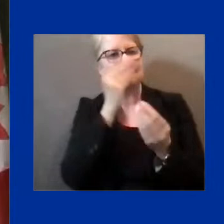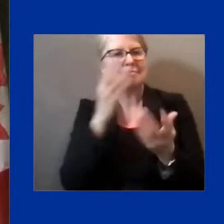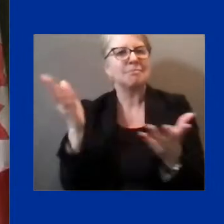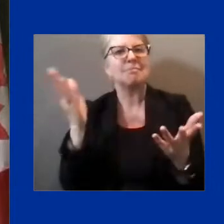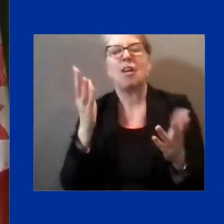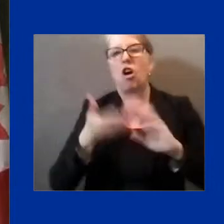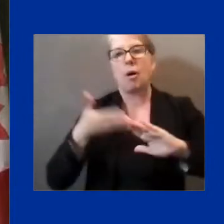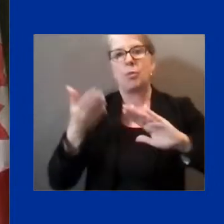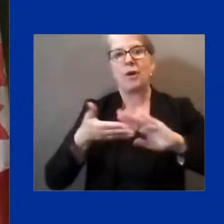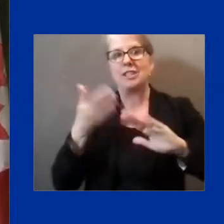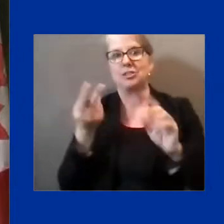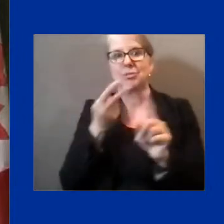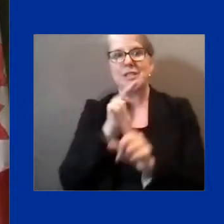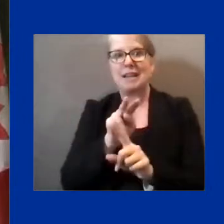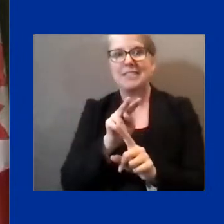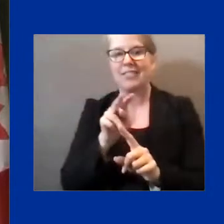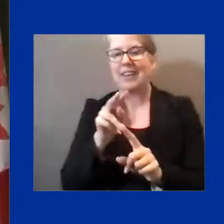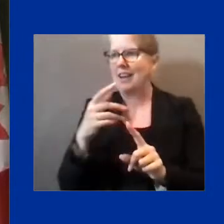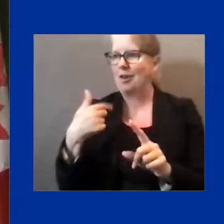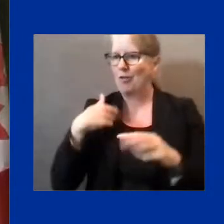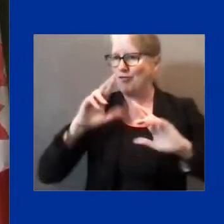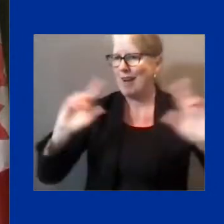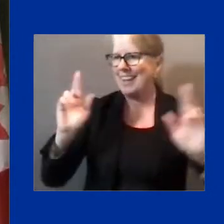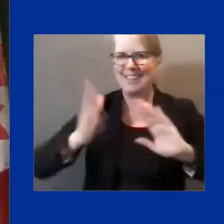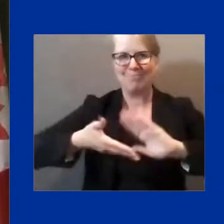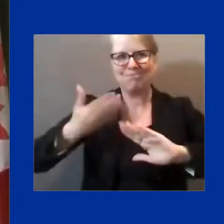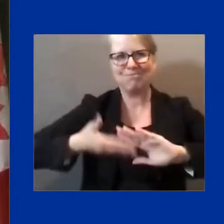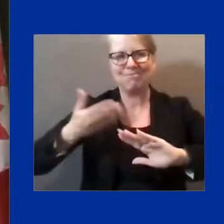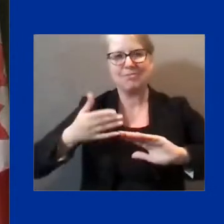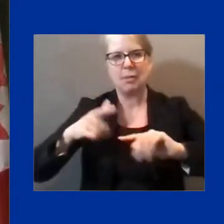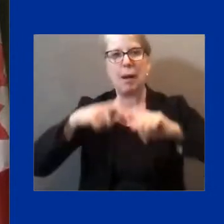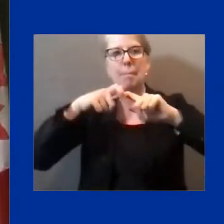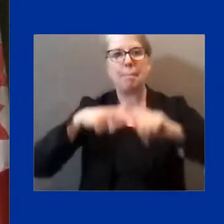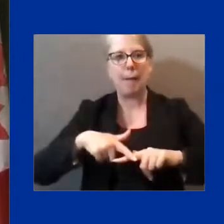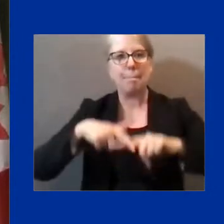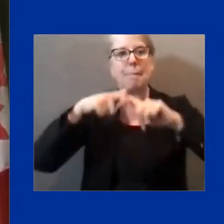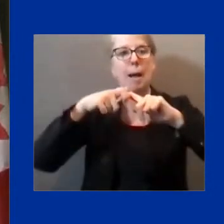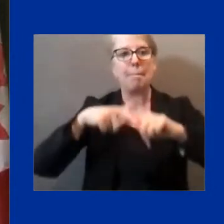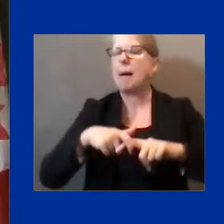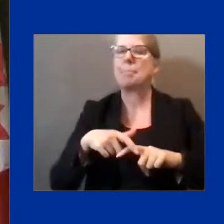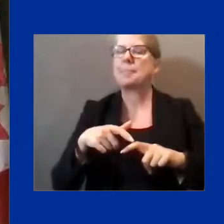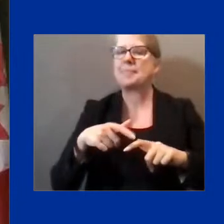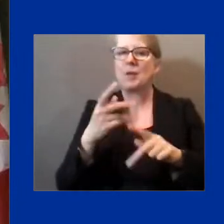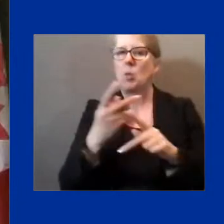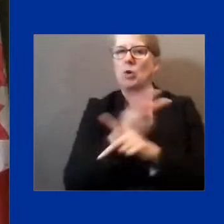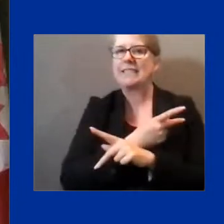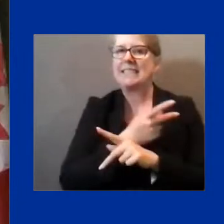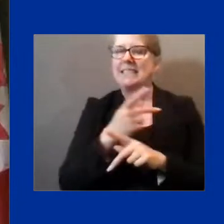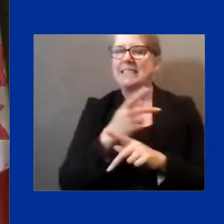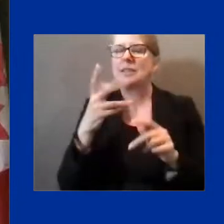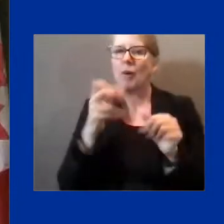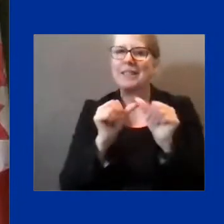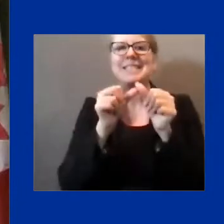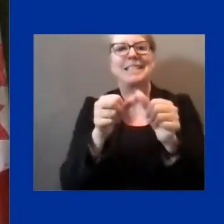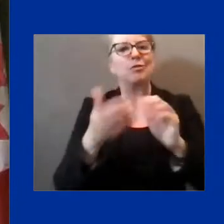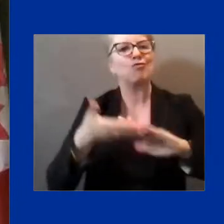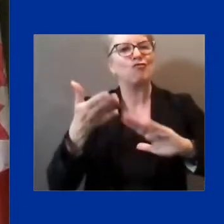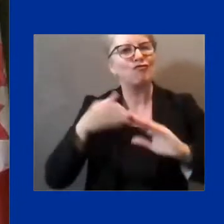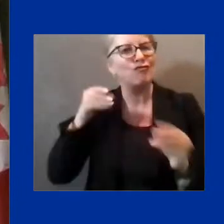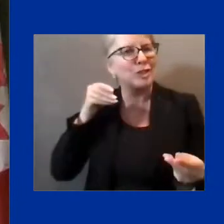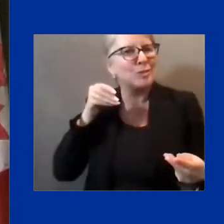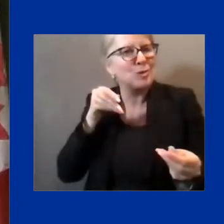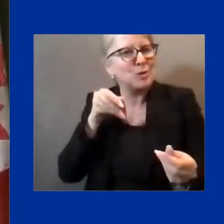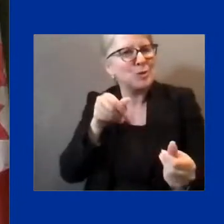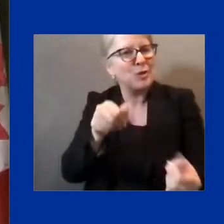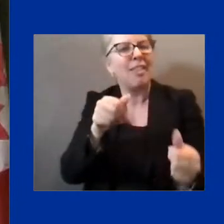operational perspective, when you have a machine running, stopping and going is probably the worst thing you want. You want the machine to continue running and then you continue to increase